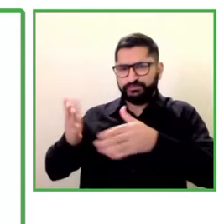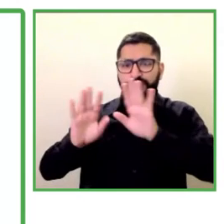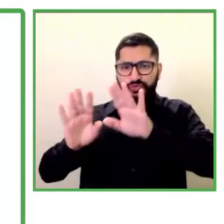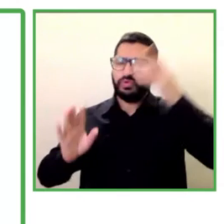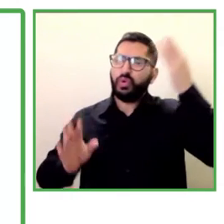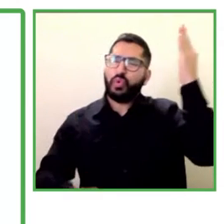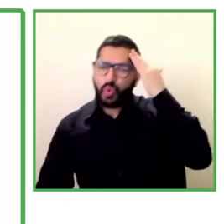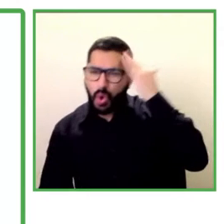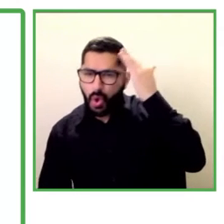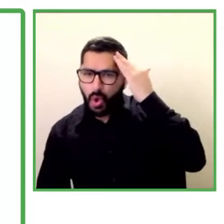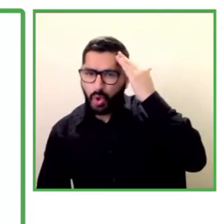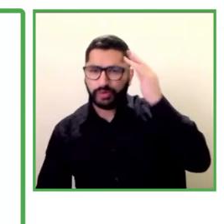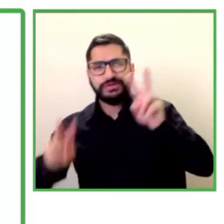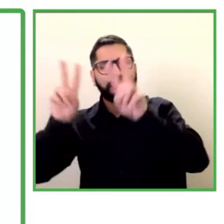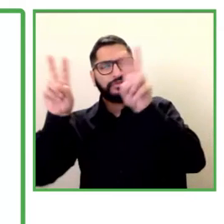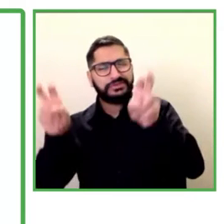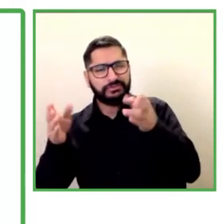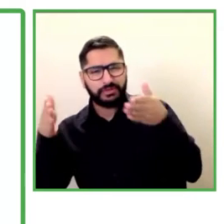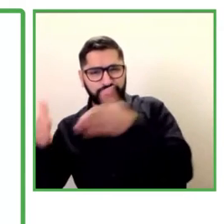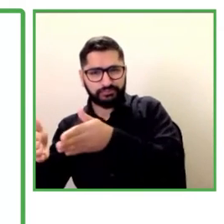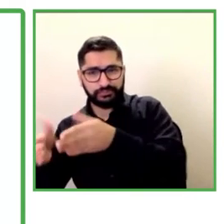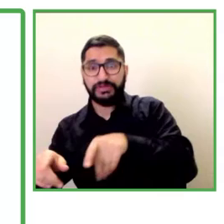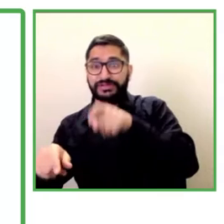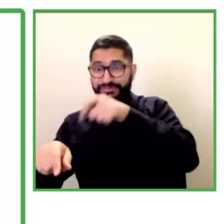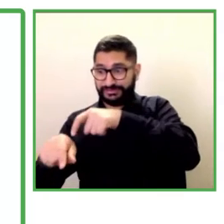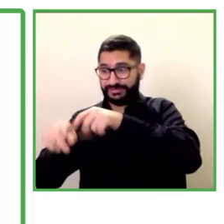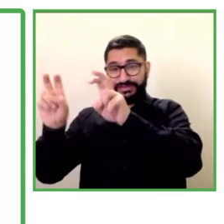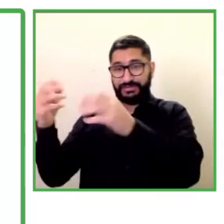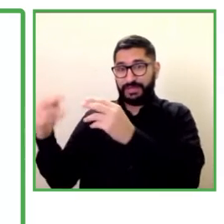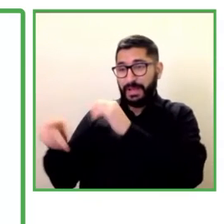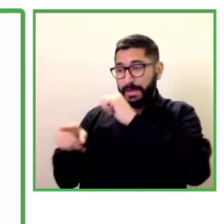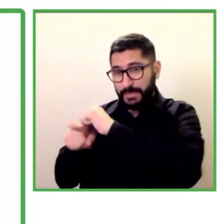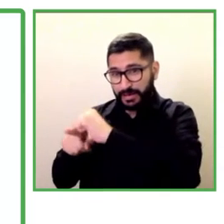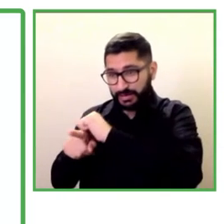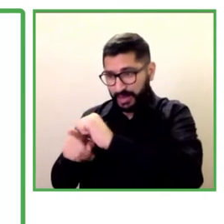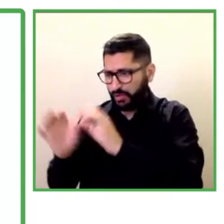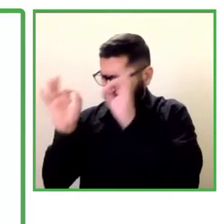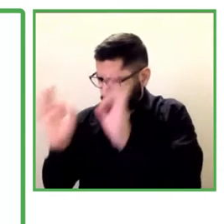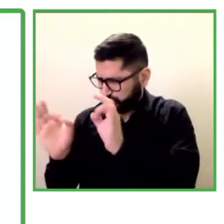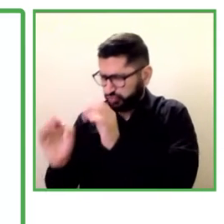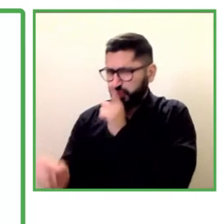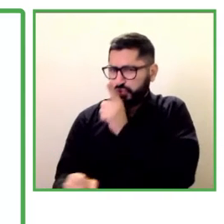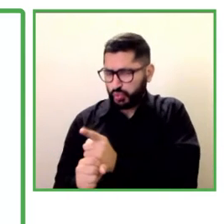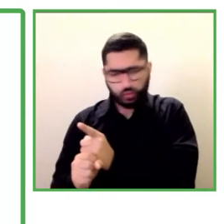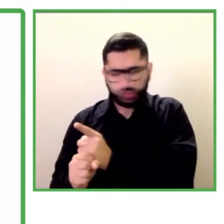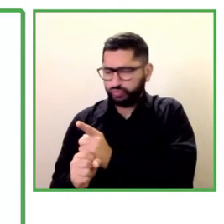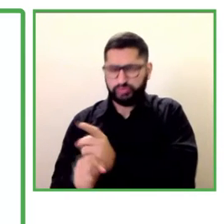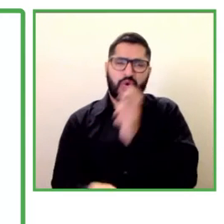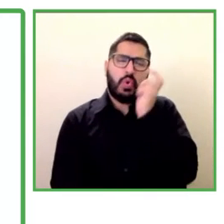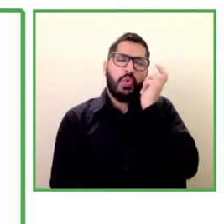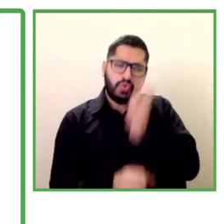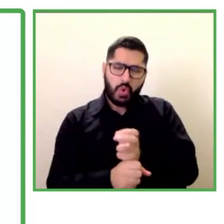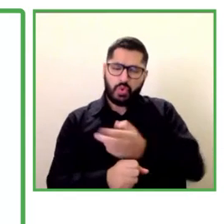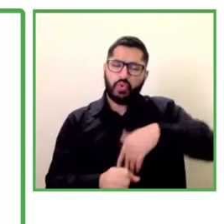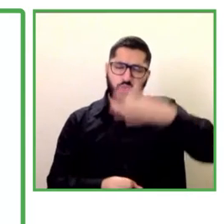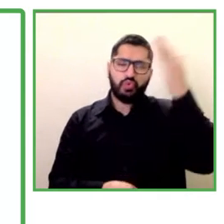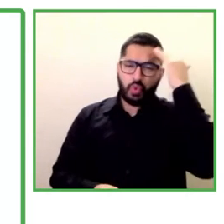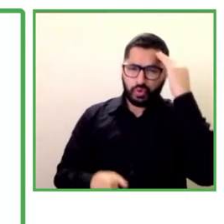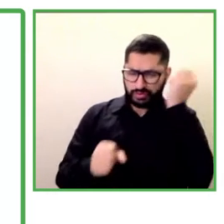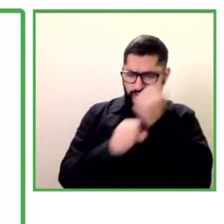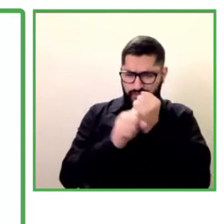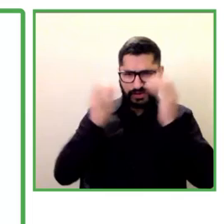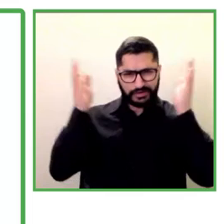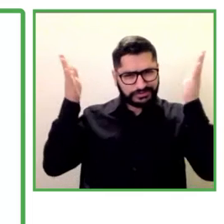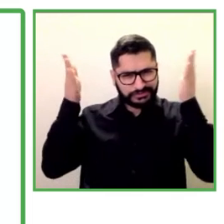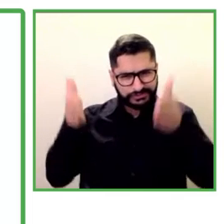objectives and the challenges is, of course, following the good practices that are recommended and implementing those. So this